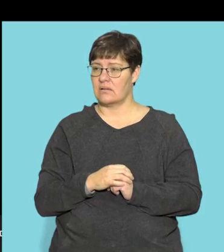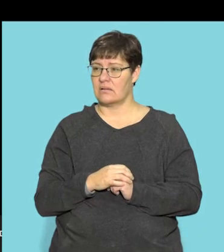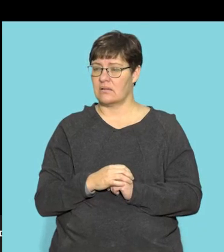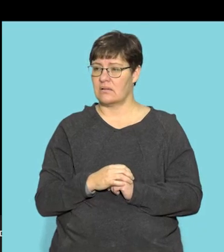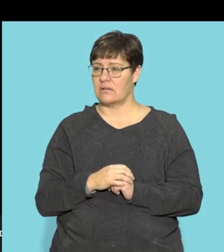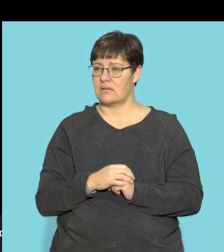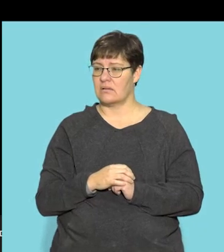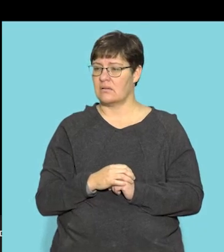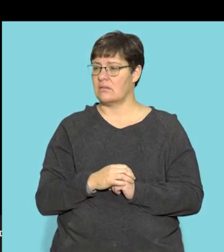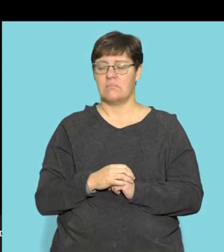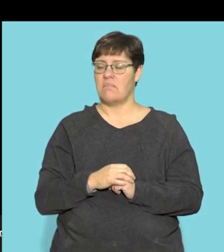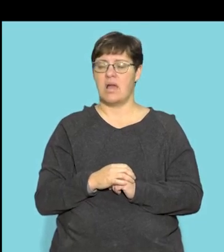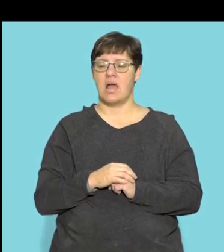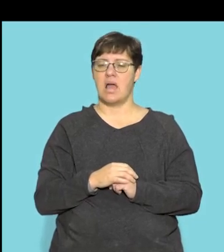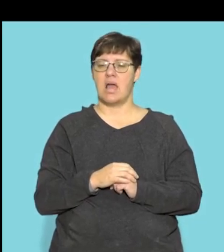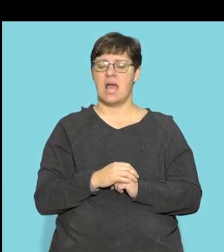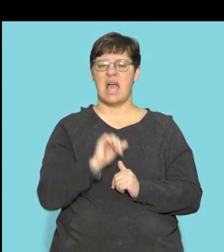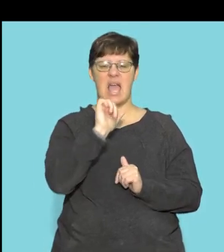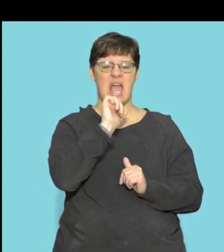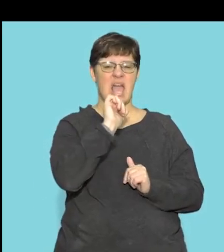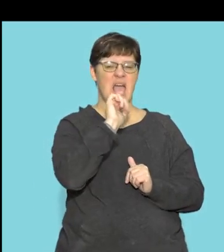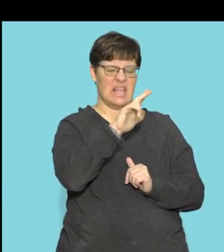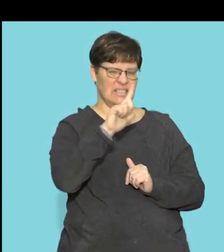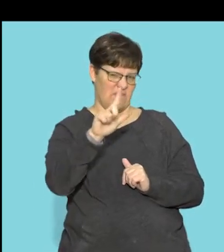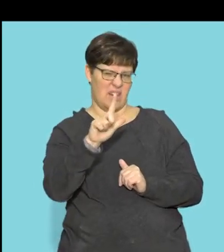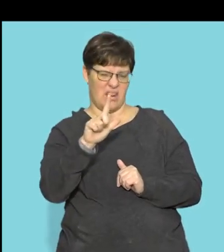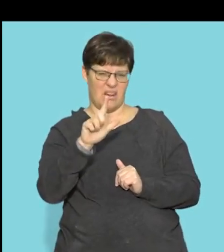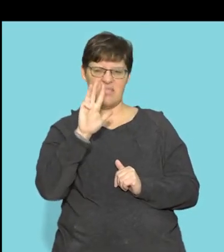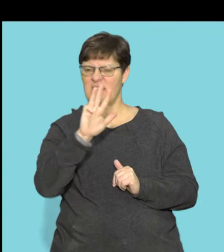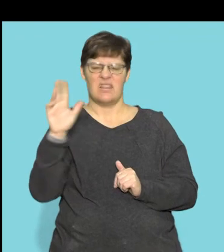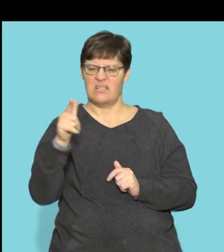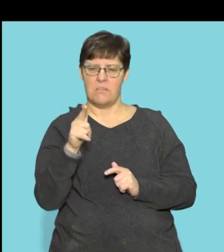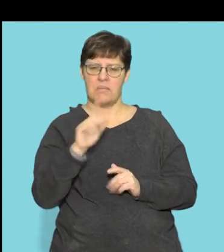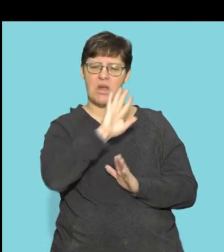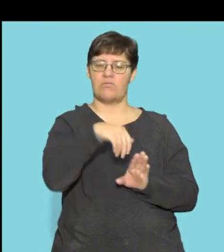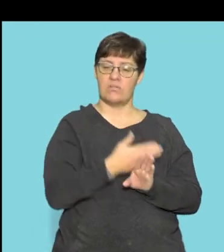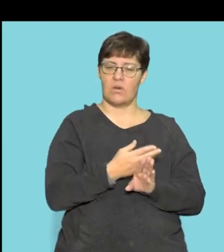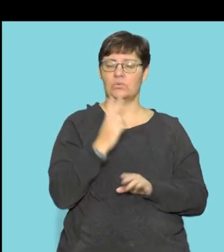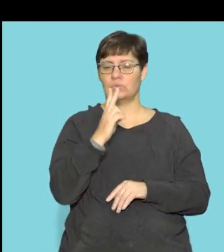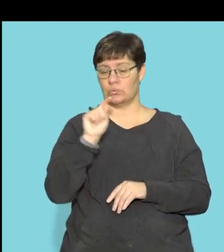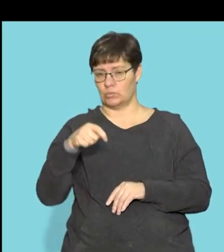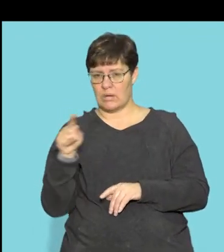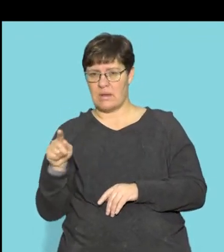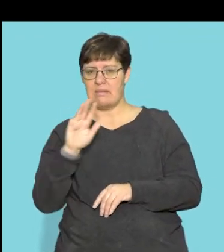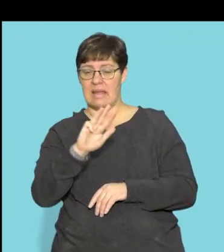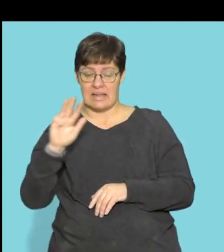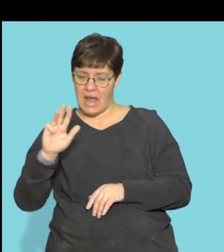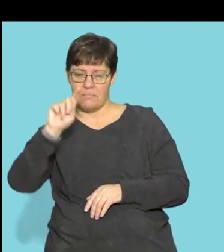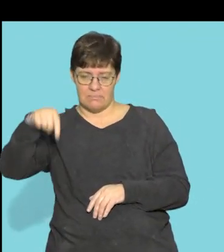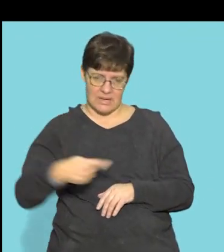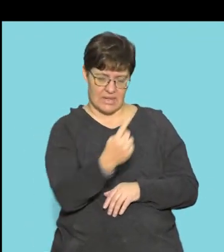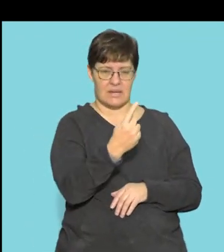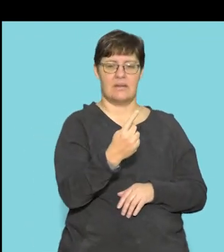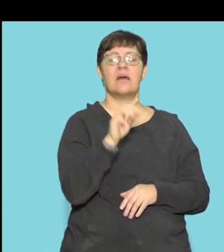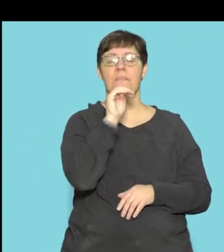be 87 instead of 86 when I round it off. Because you remember, you need to round it off to 2 decimal places. So the